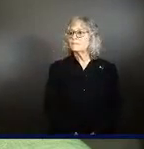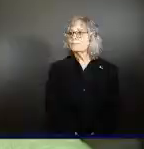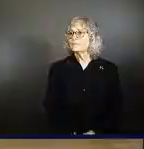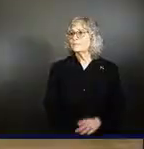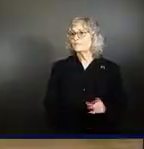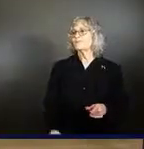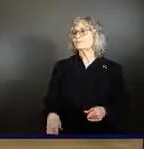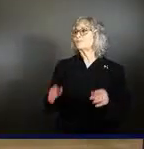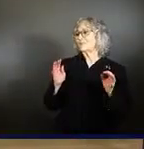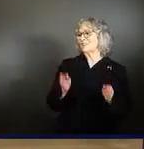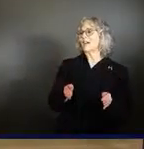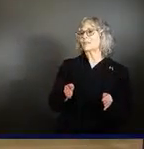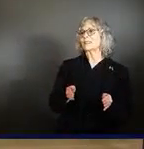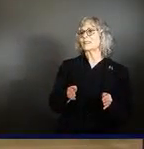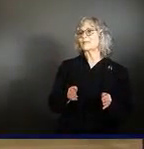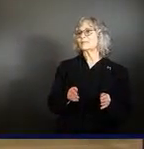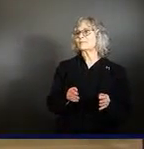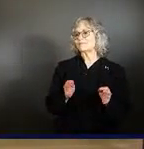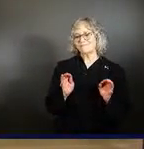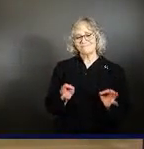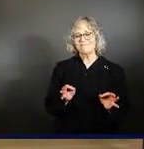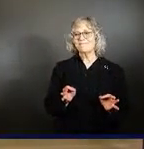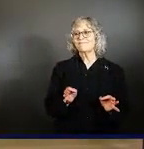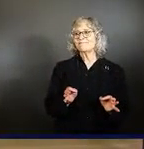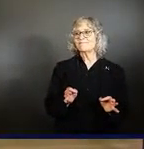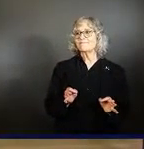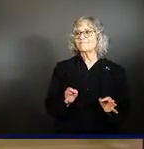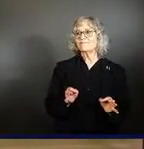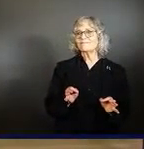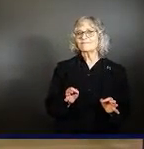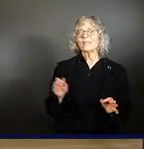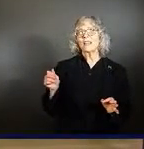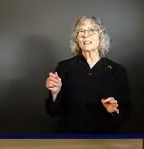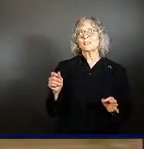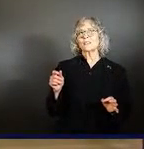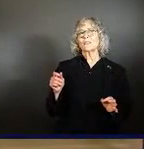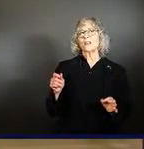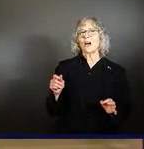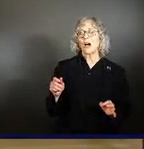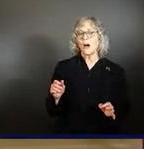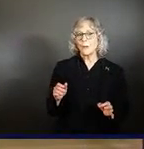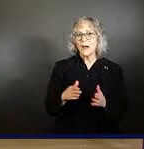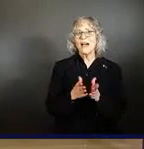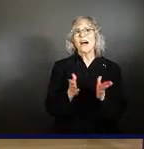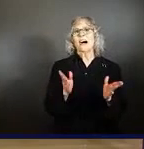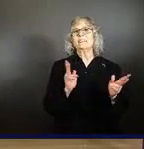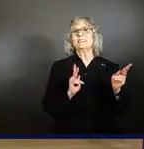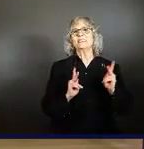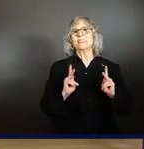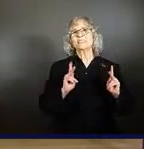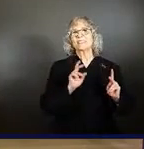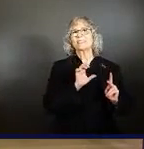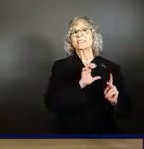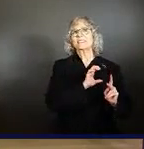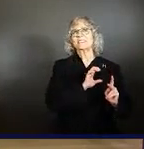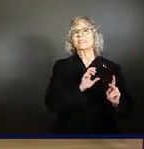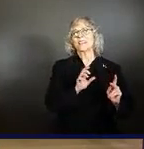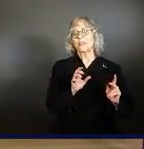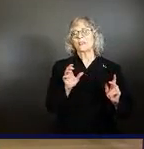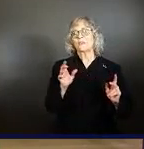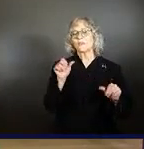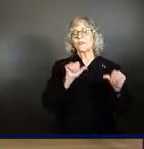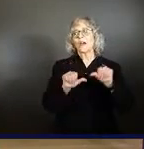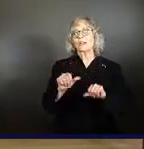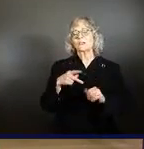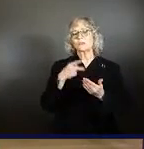I definitely, I think that there's definitely citizen science projects in the future with Webb, and just supporting